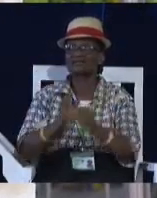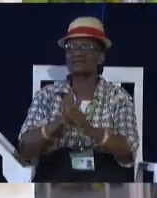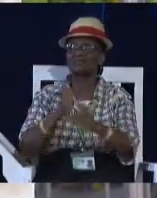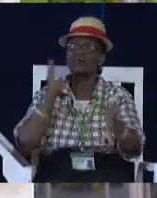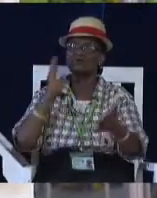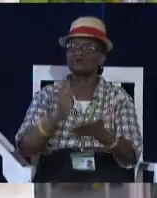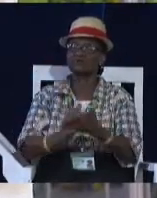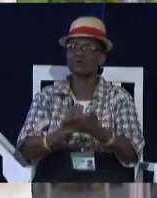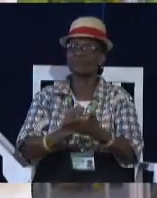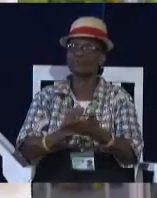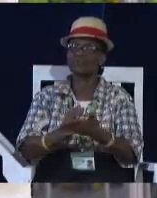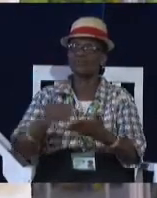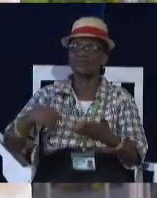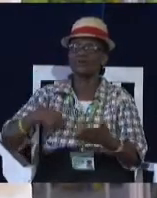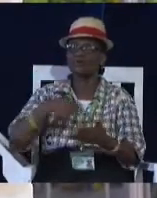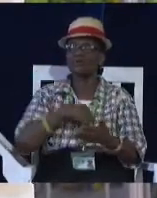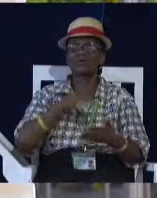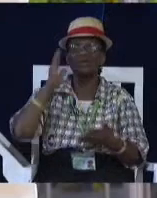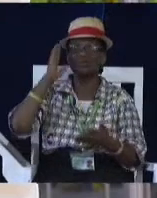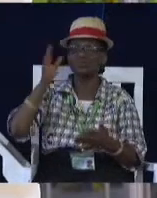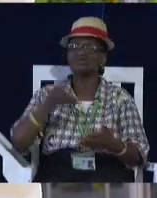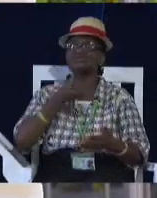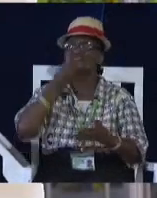we are going to shout for joy.